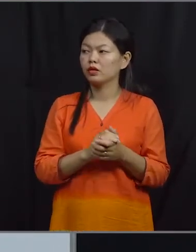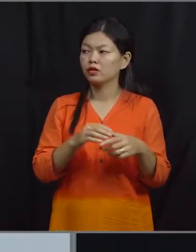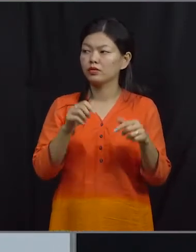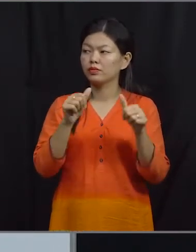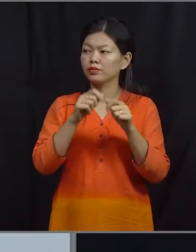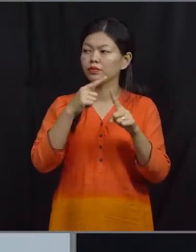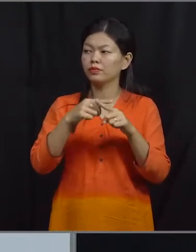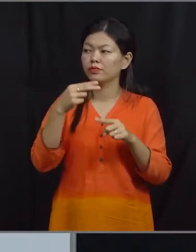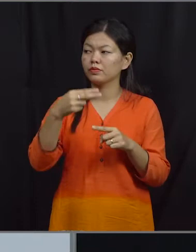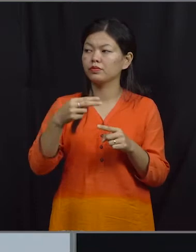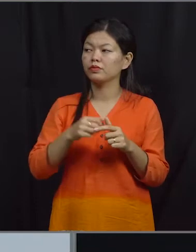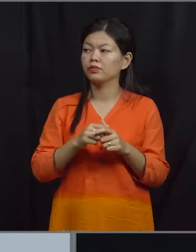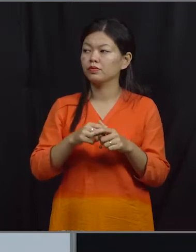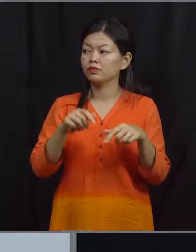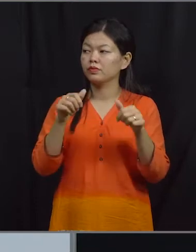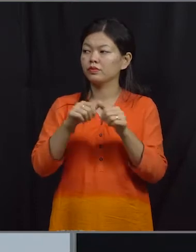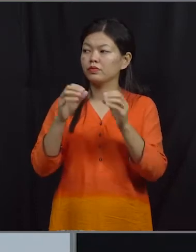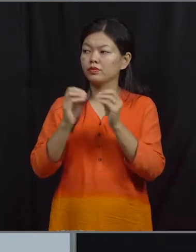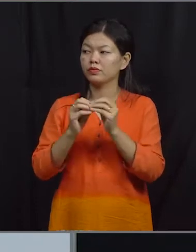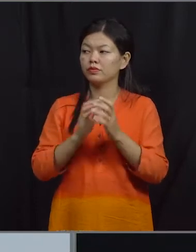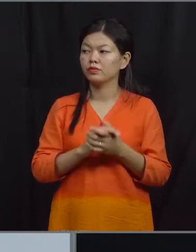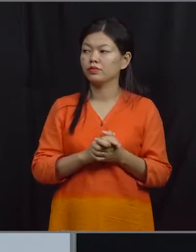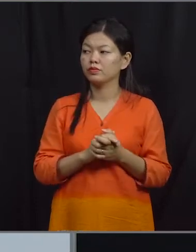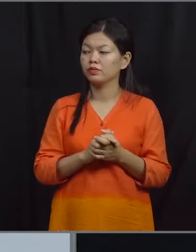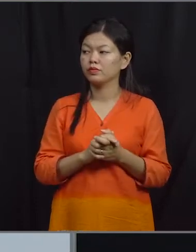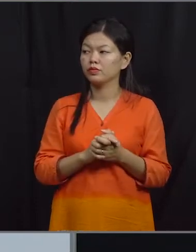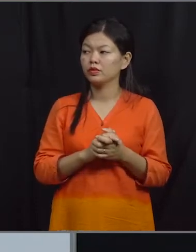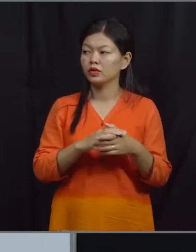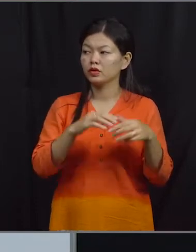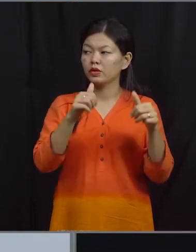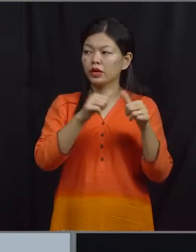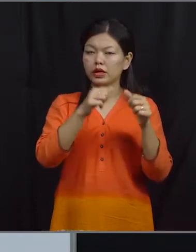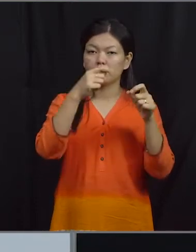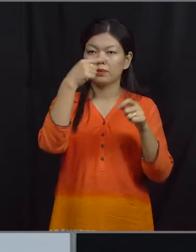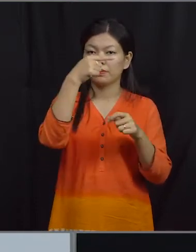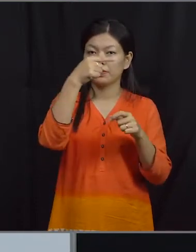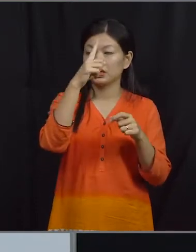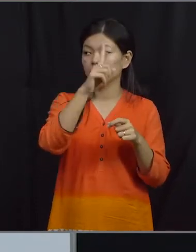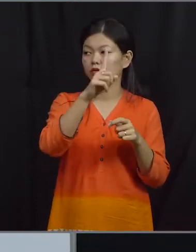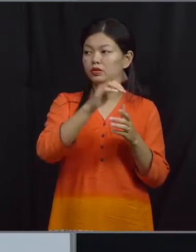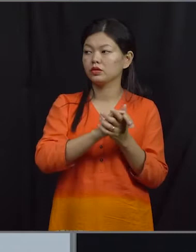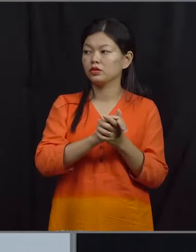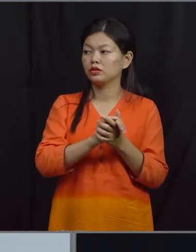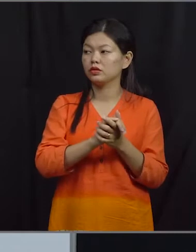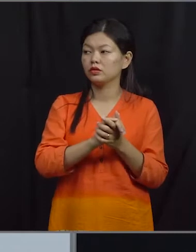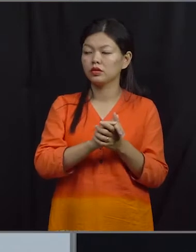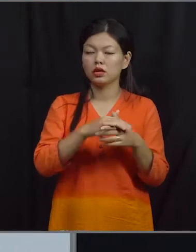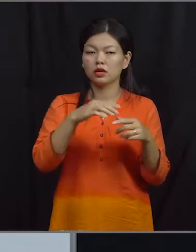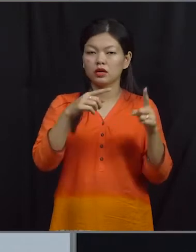b. Then this is A inverse into A will give us identity matrix. I